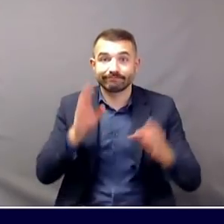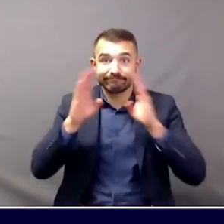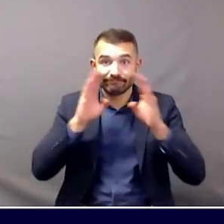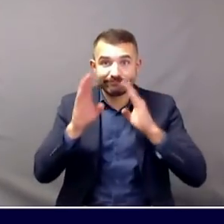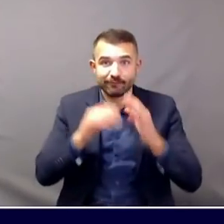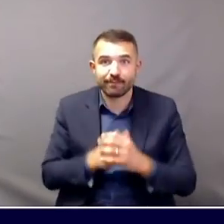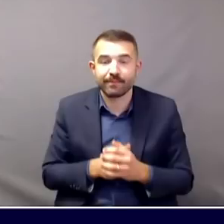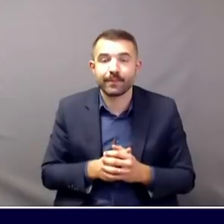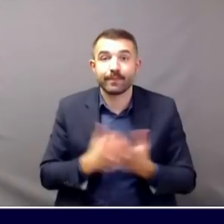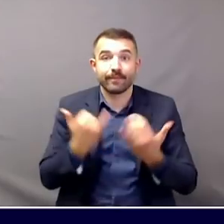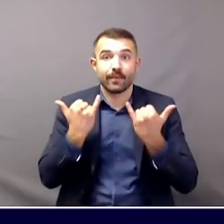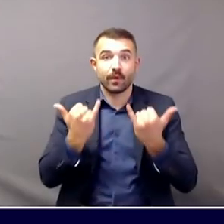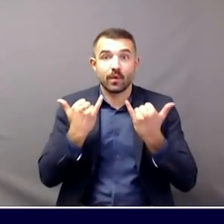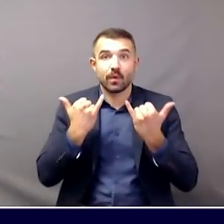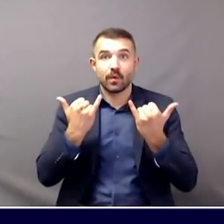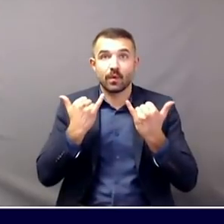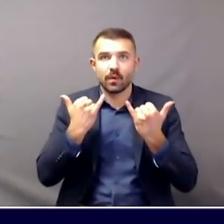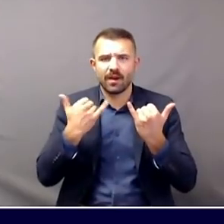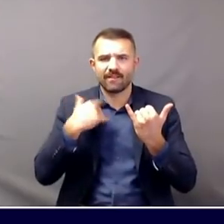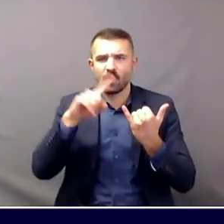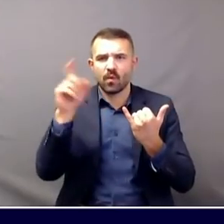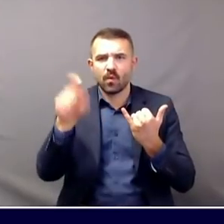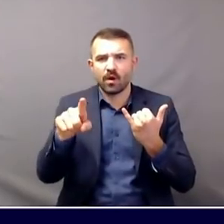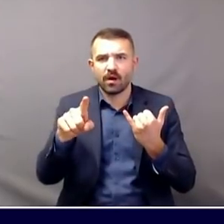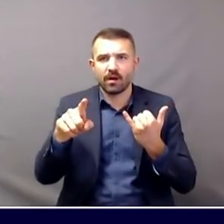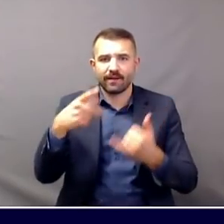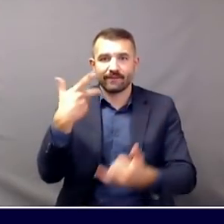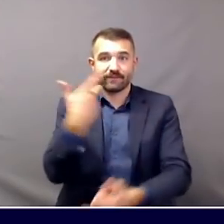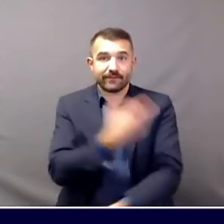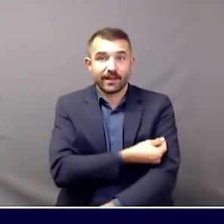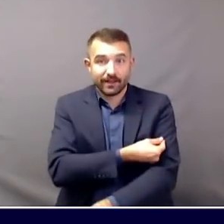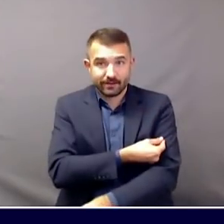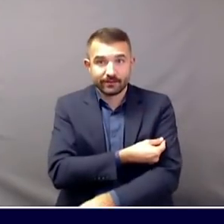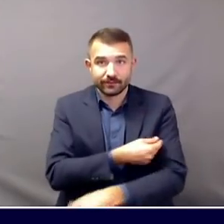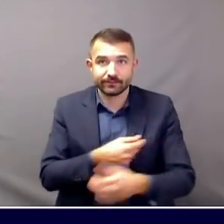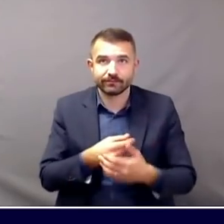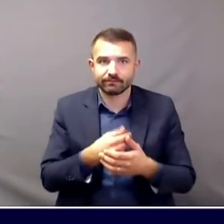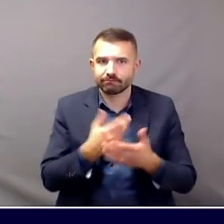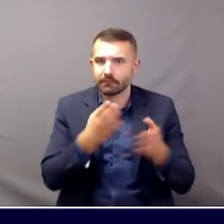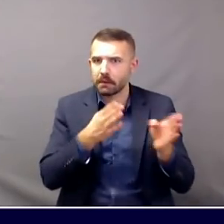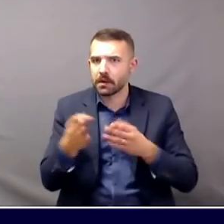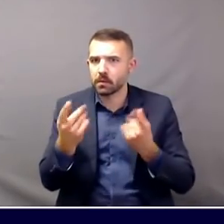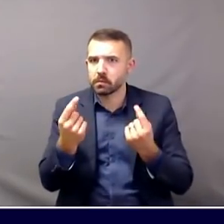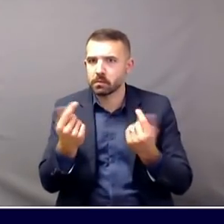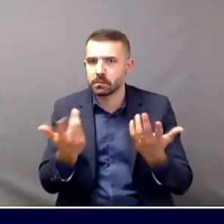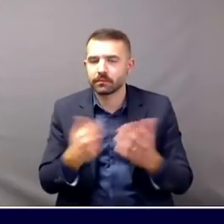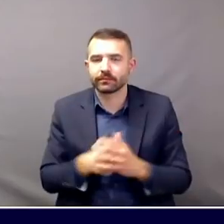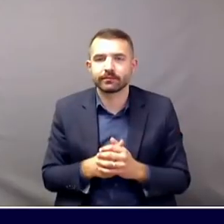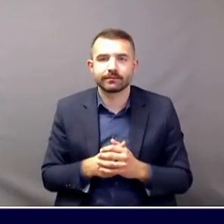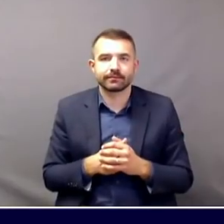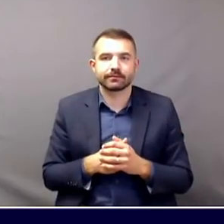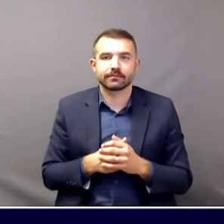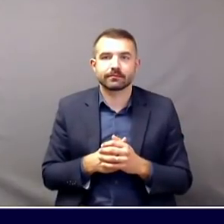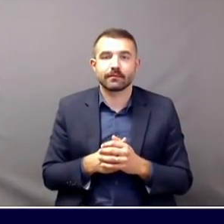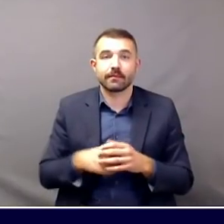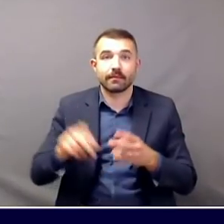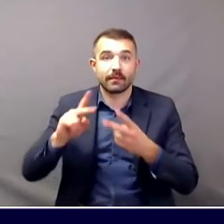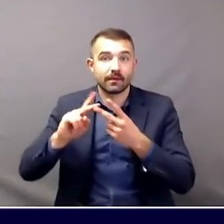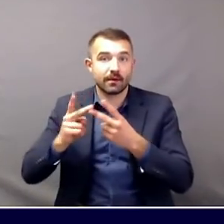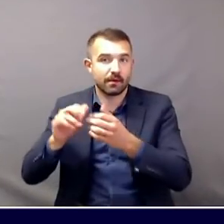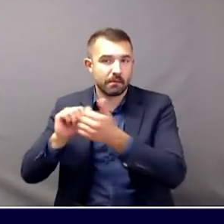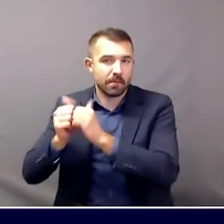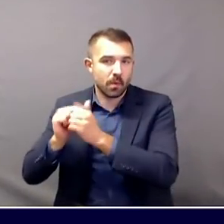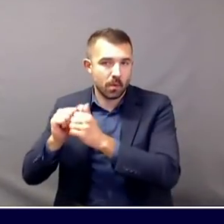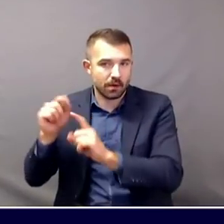about the vaccination plan, and then I have a question about sports, specifically hockey. So